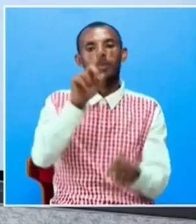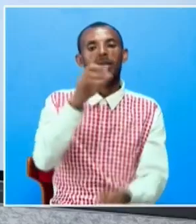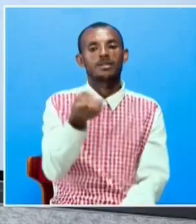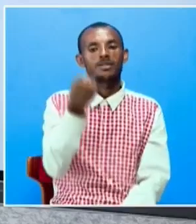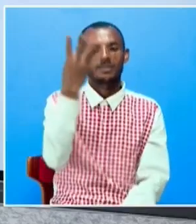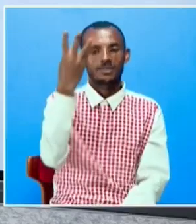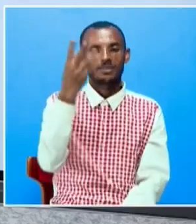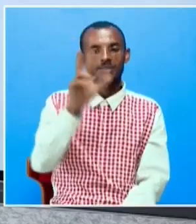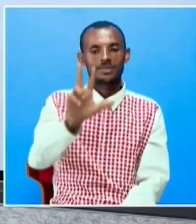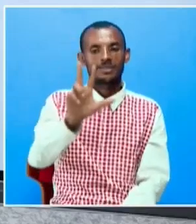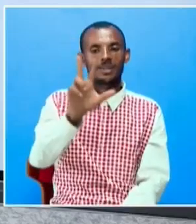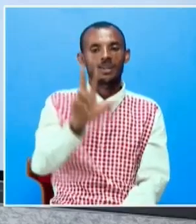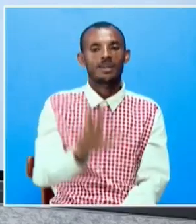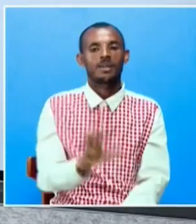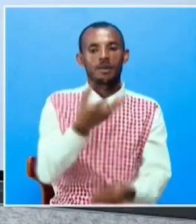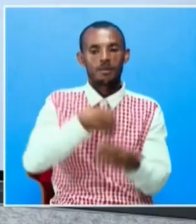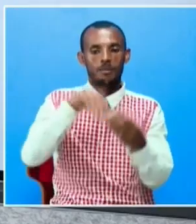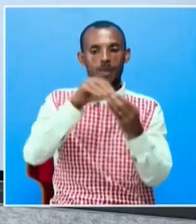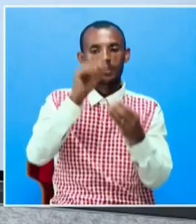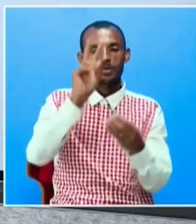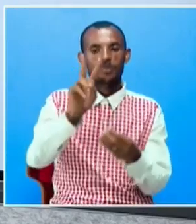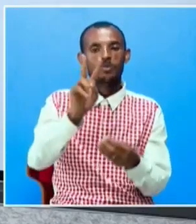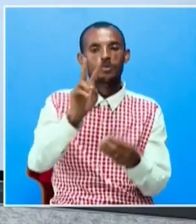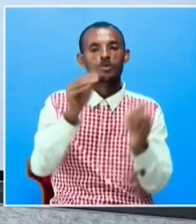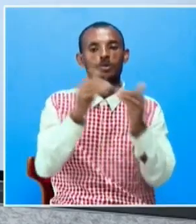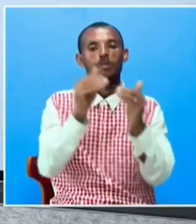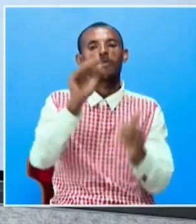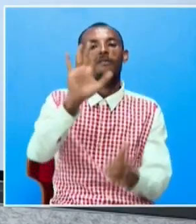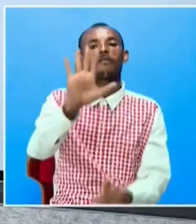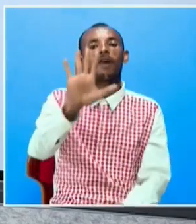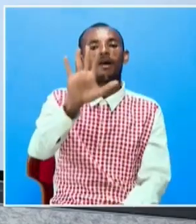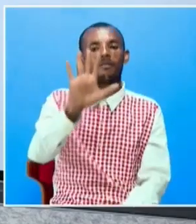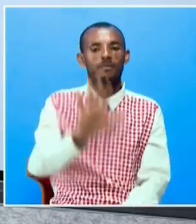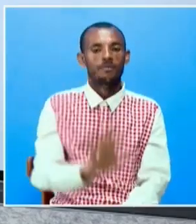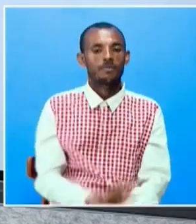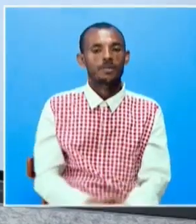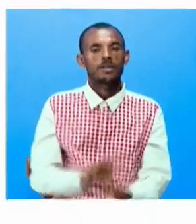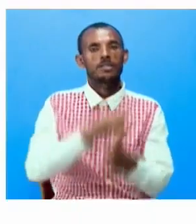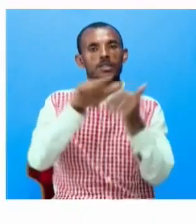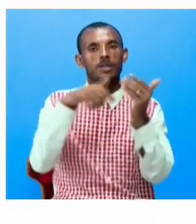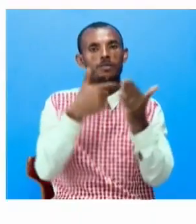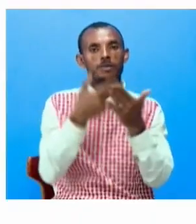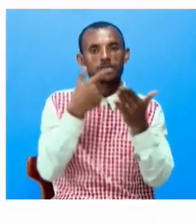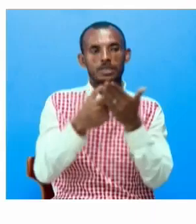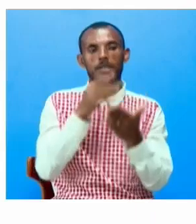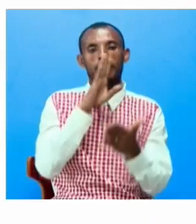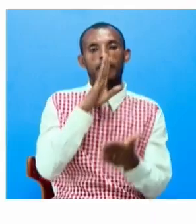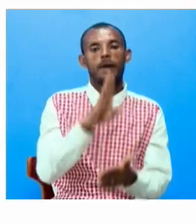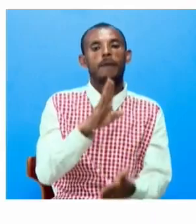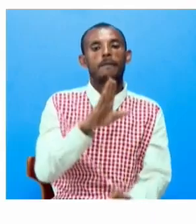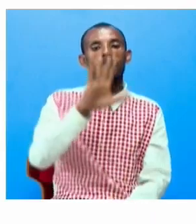this, 3 plus 2 is 5. Therefore, this becomes this